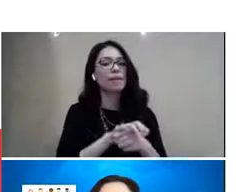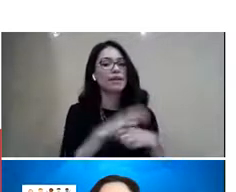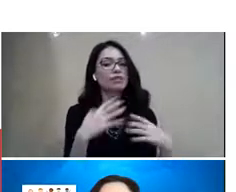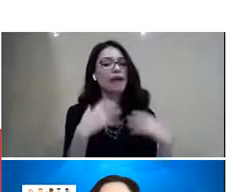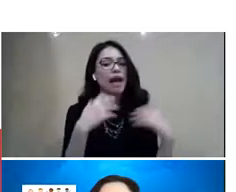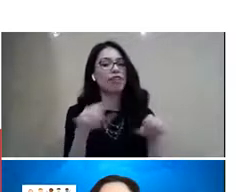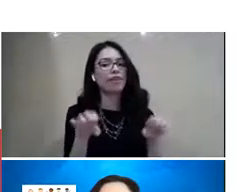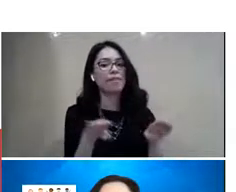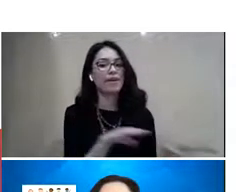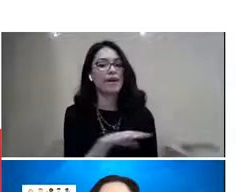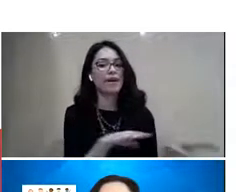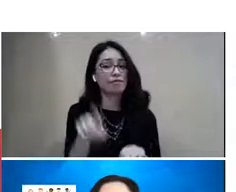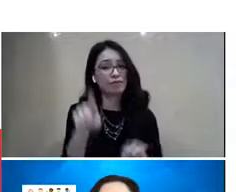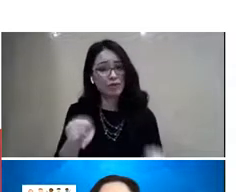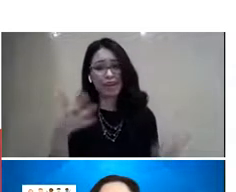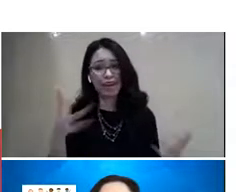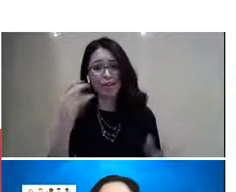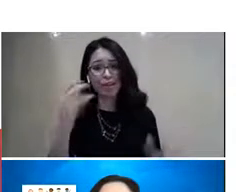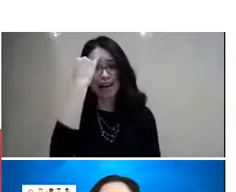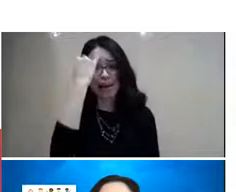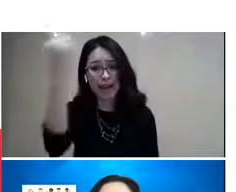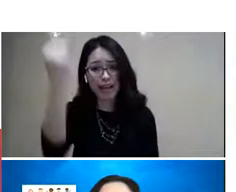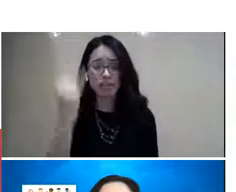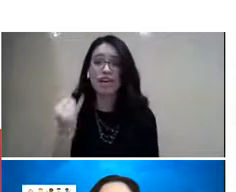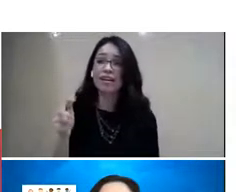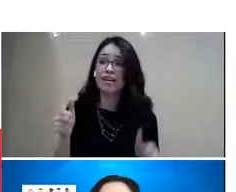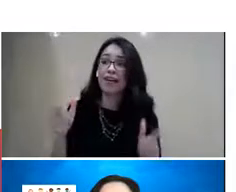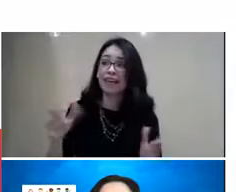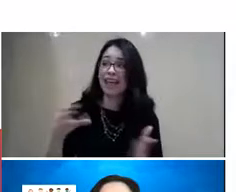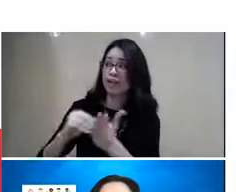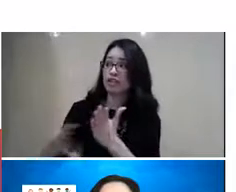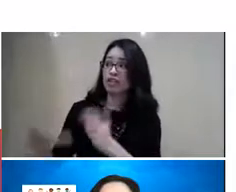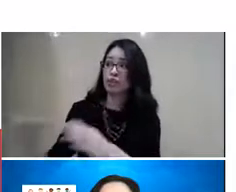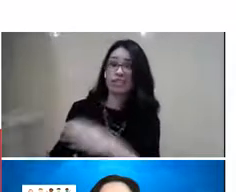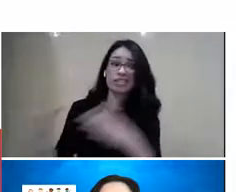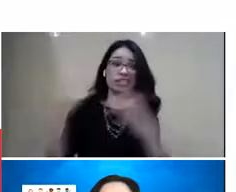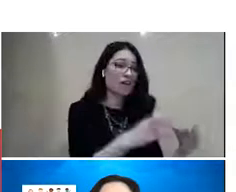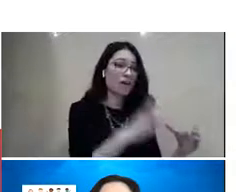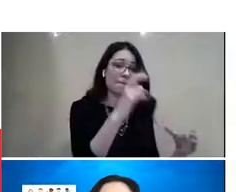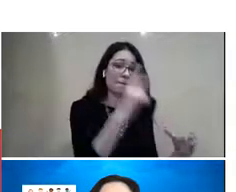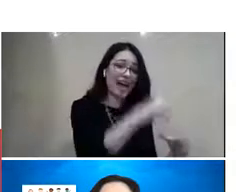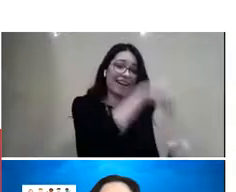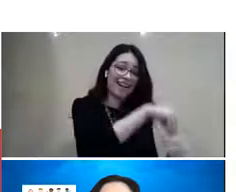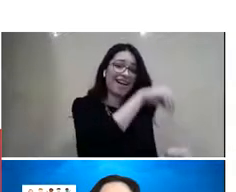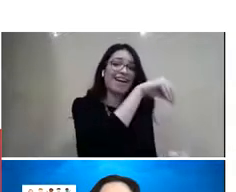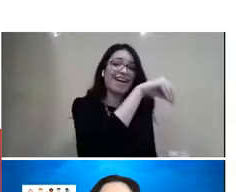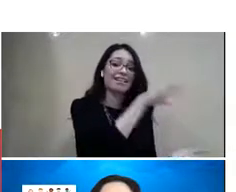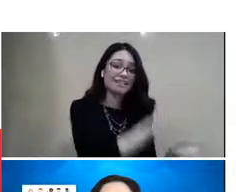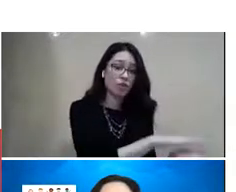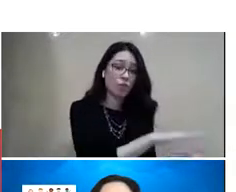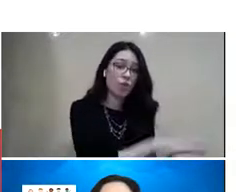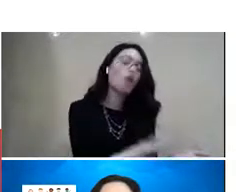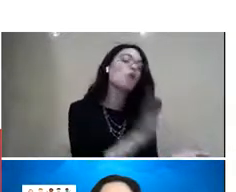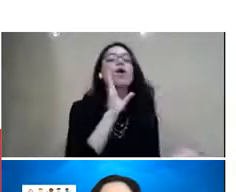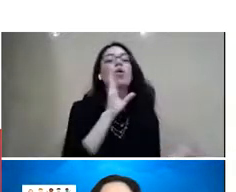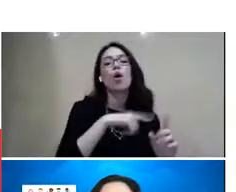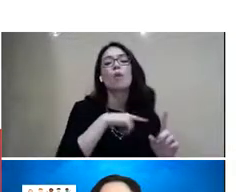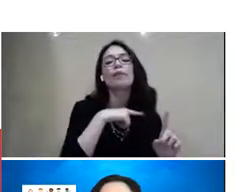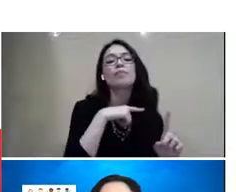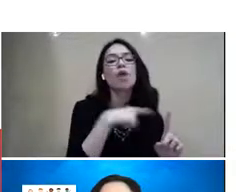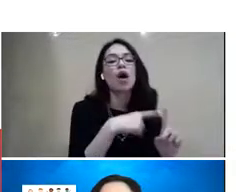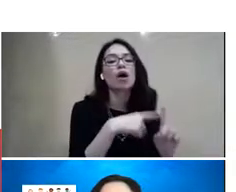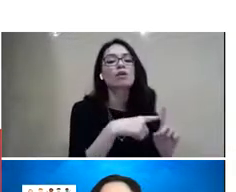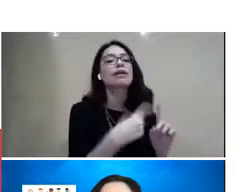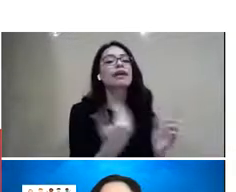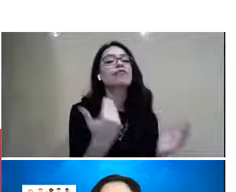everything we're doing now as we bring students back to campus. It is going to be constant reinforcement, reteaching of those healthy